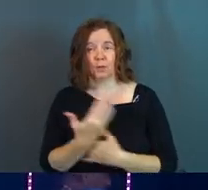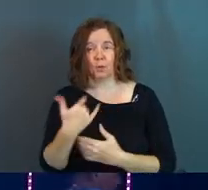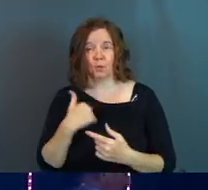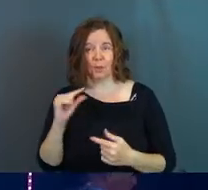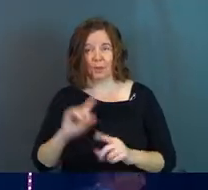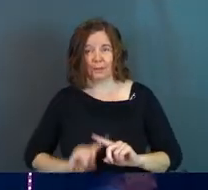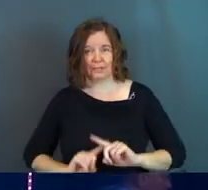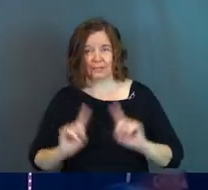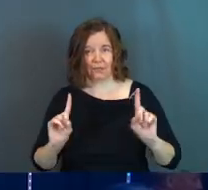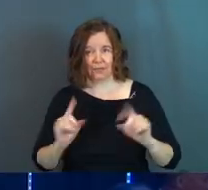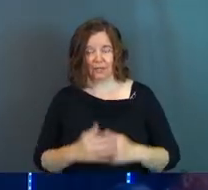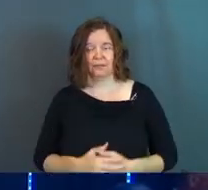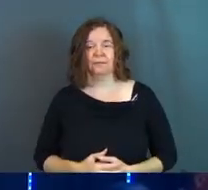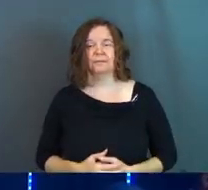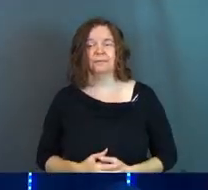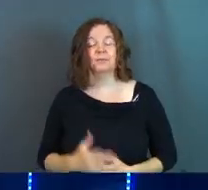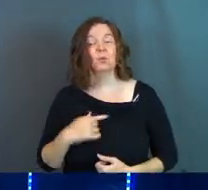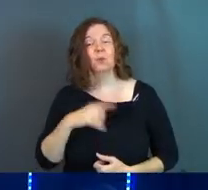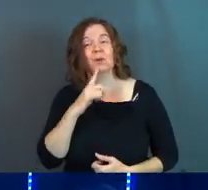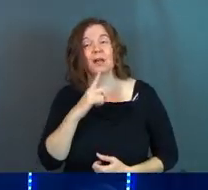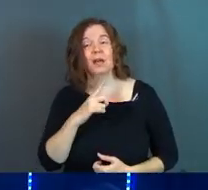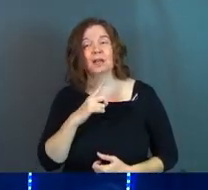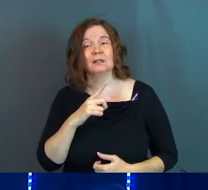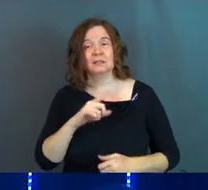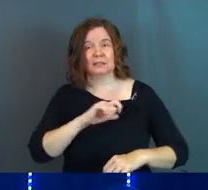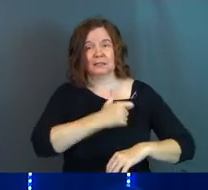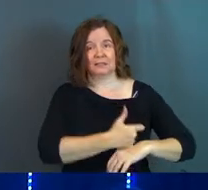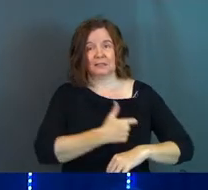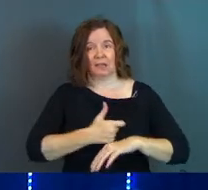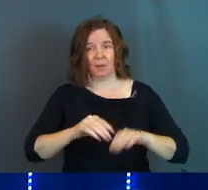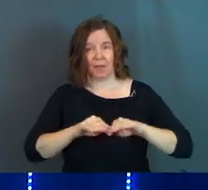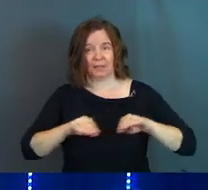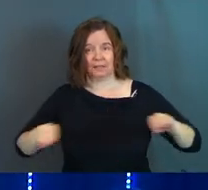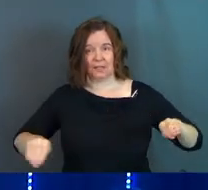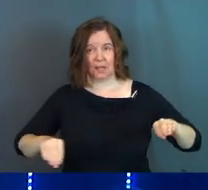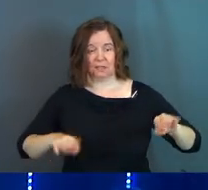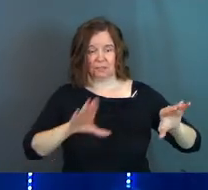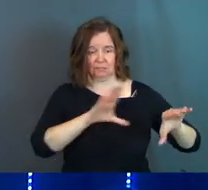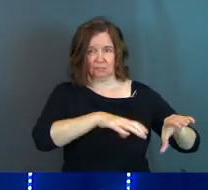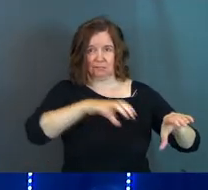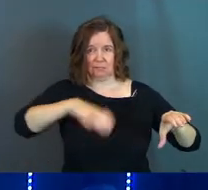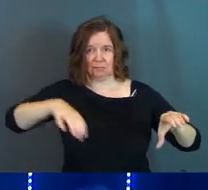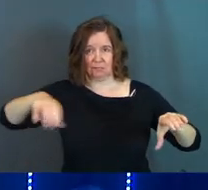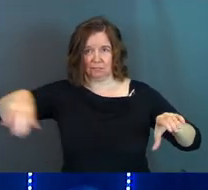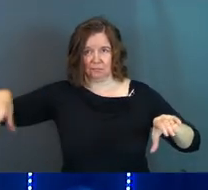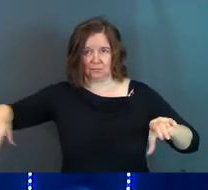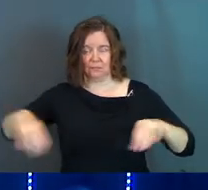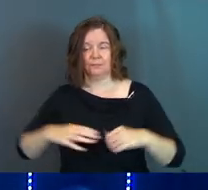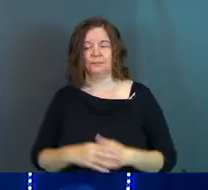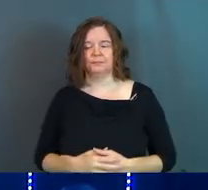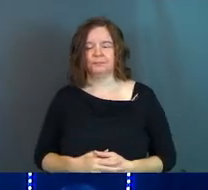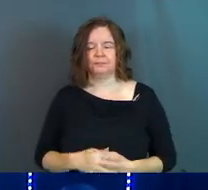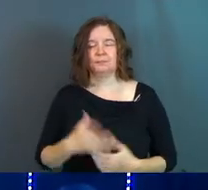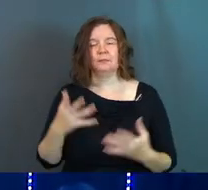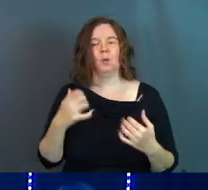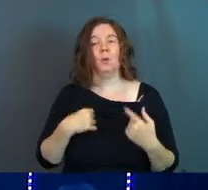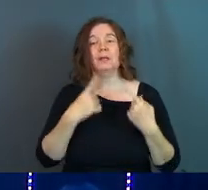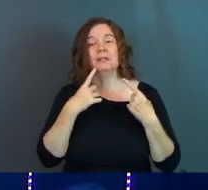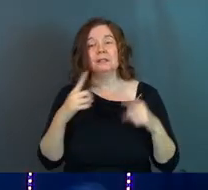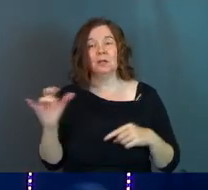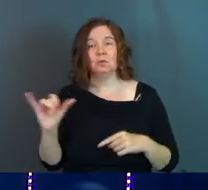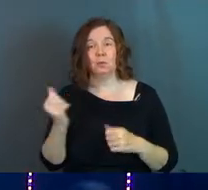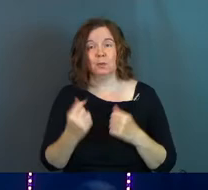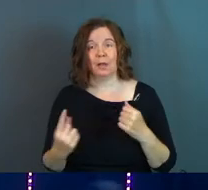to do it a little bit differently. We're actually going to set these things up at the front of the stage. I just want to say